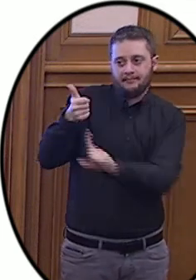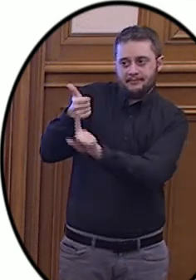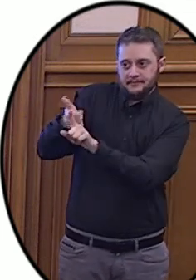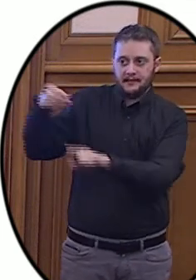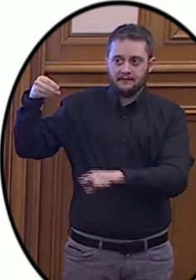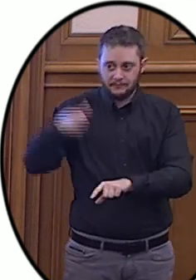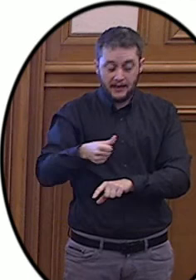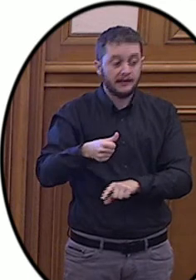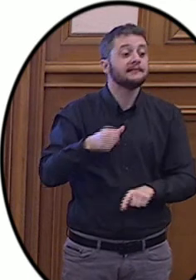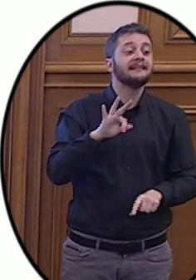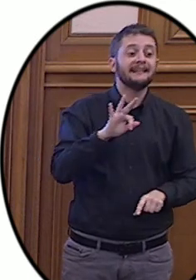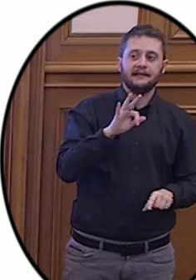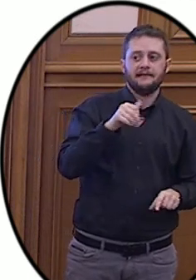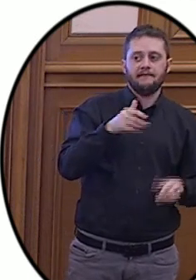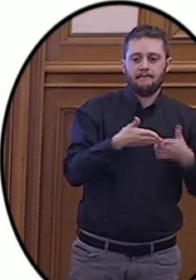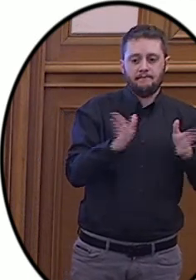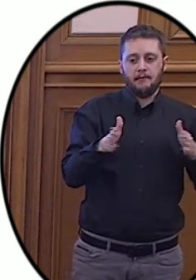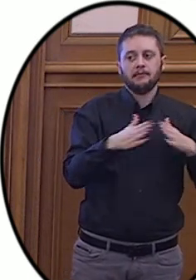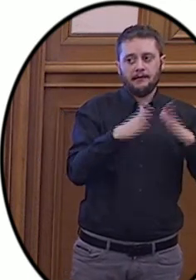housing.